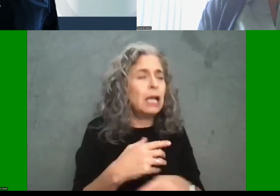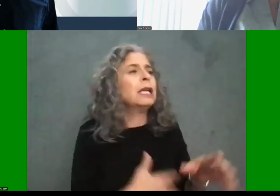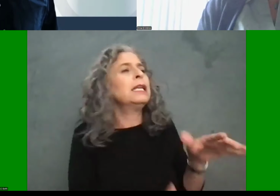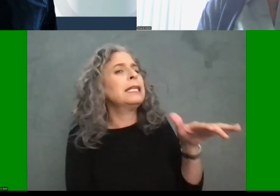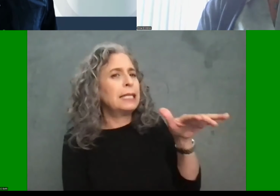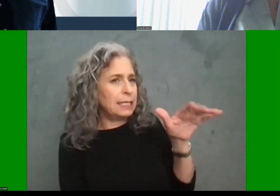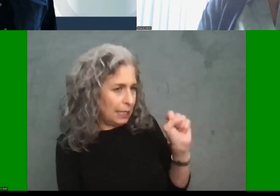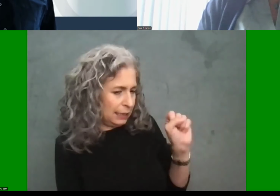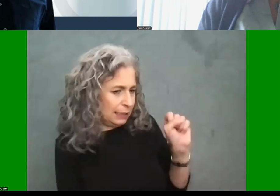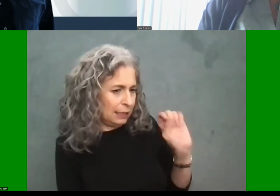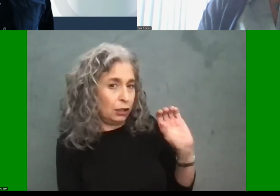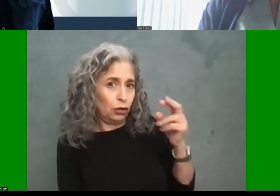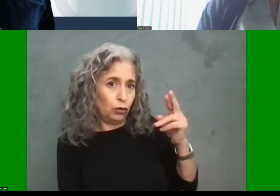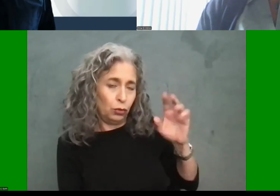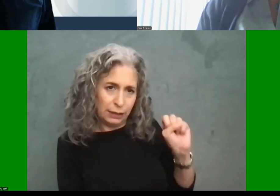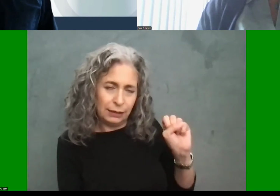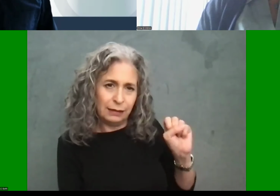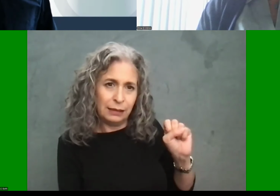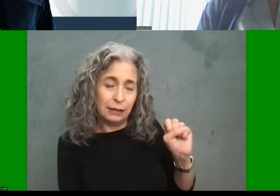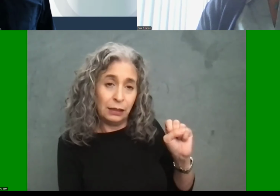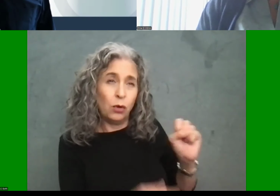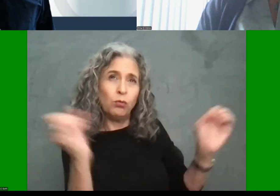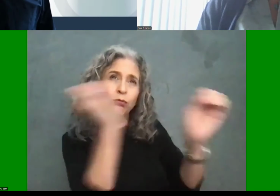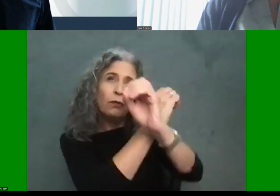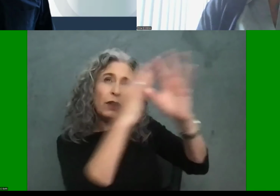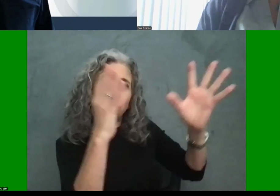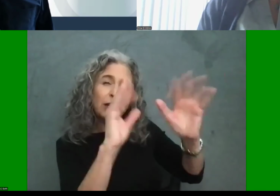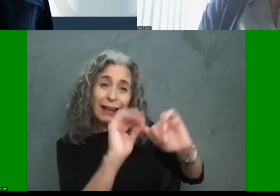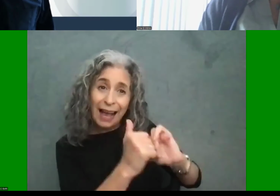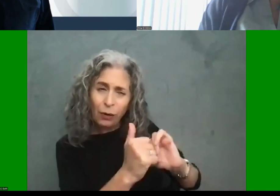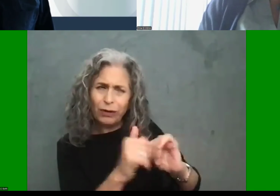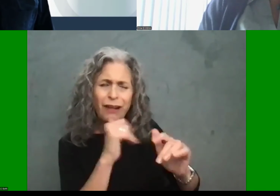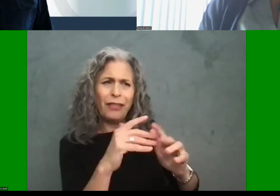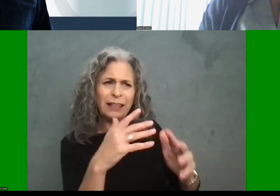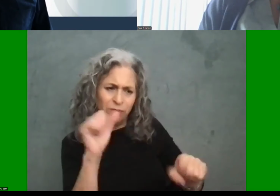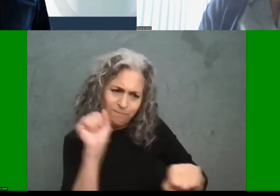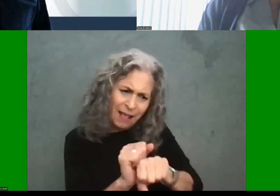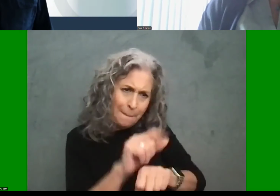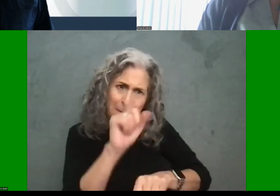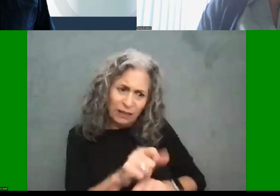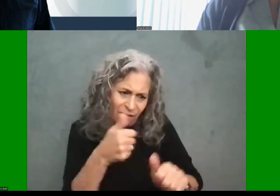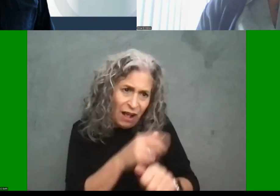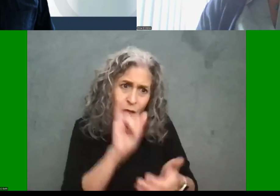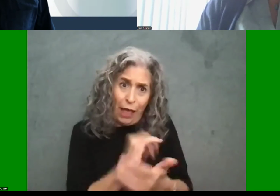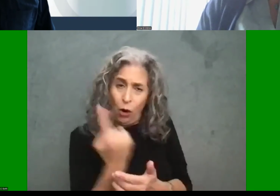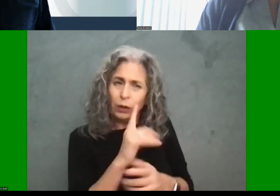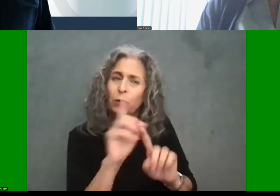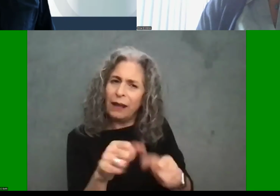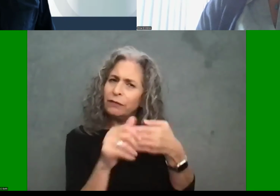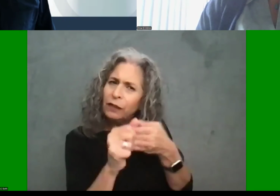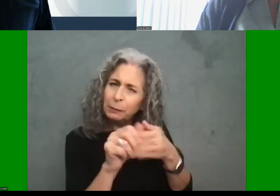Yes. So the way we envisage it, and nothing is set in stone, but the way we envisage it is